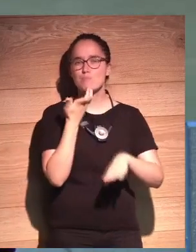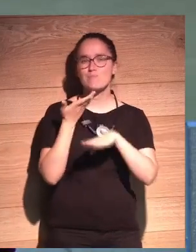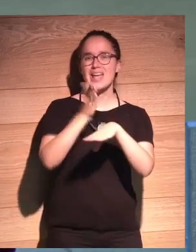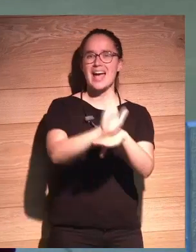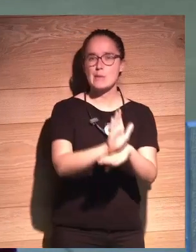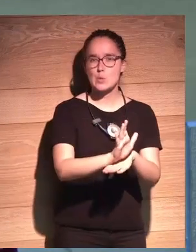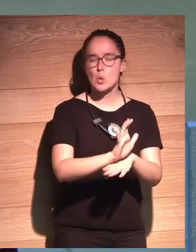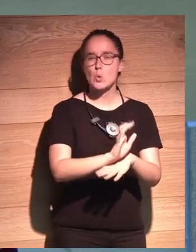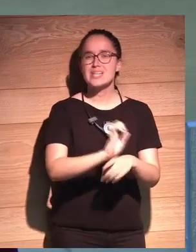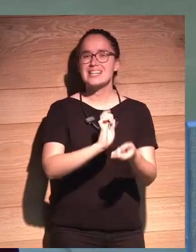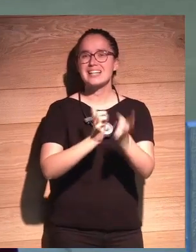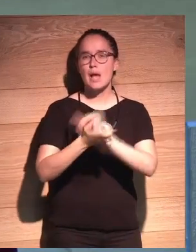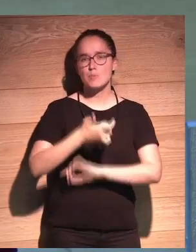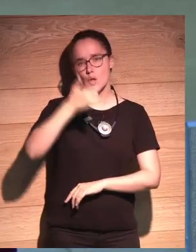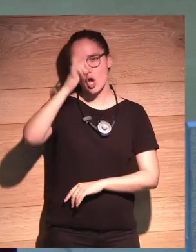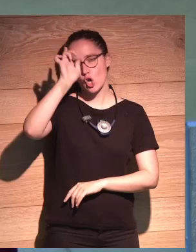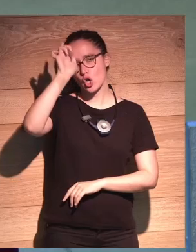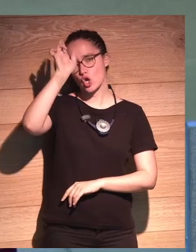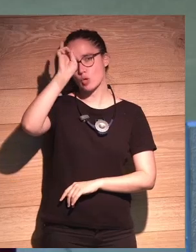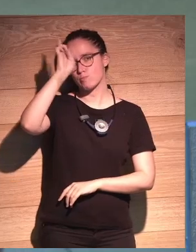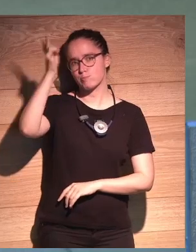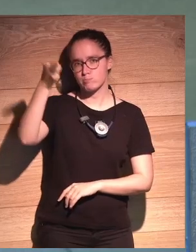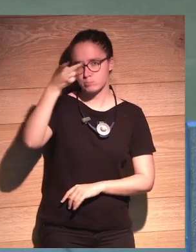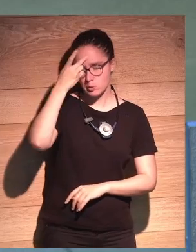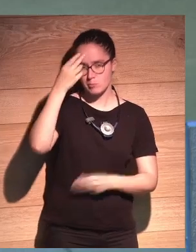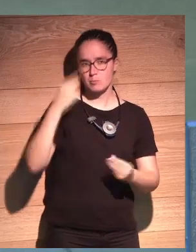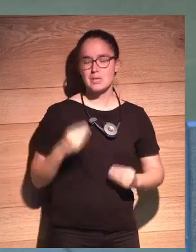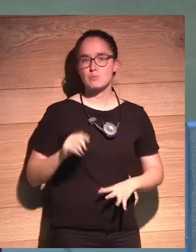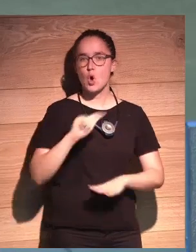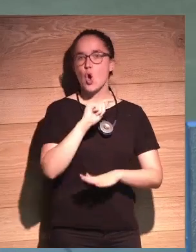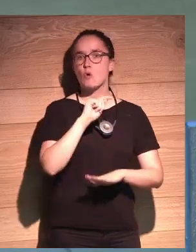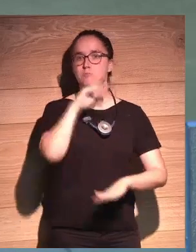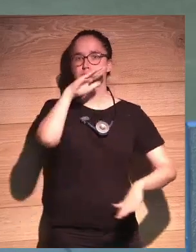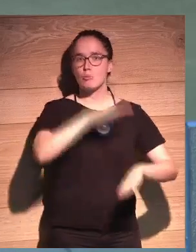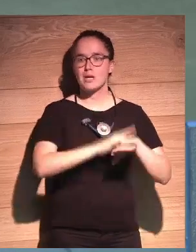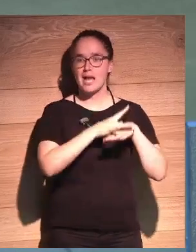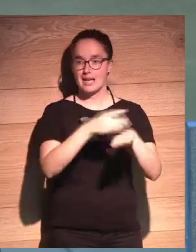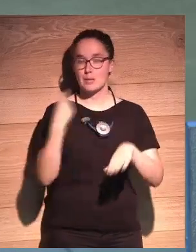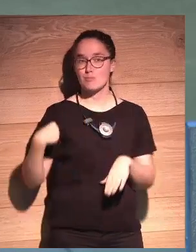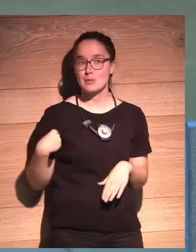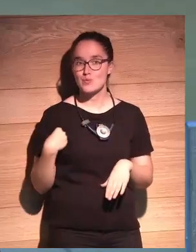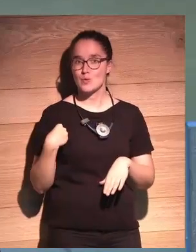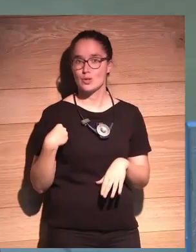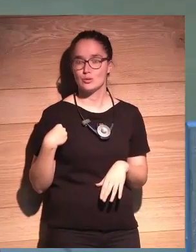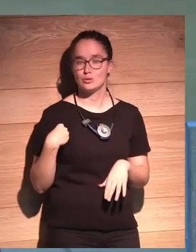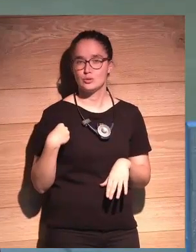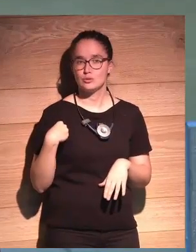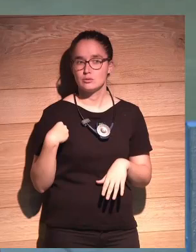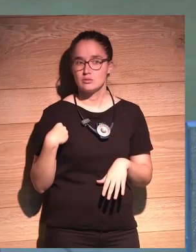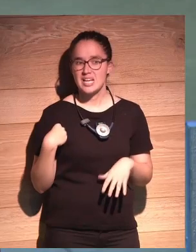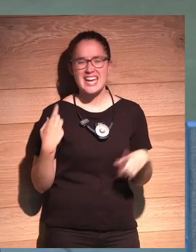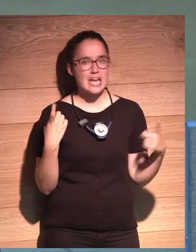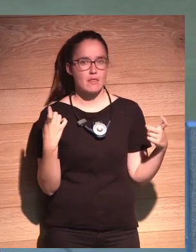to talk about the change of paradigm that would lead to the